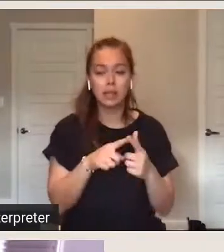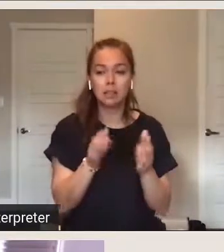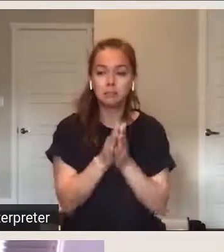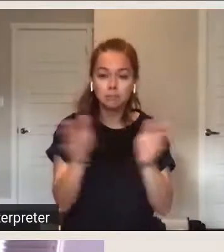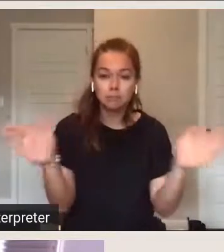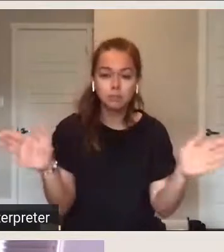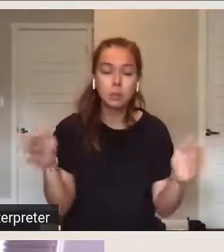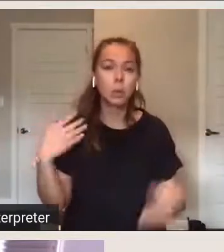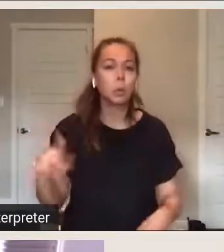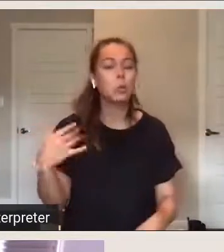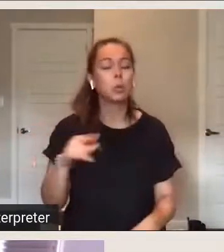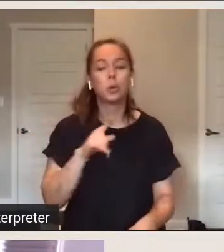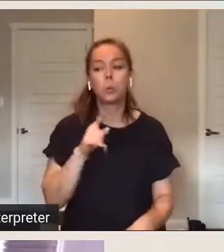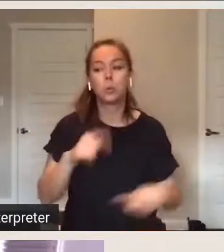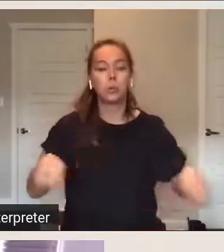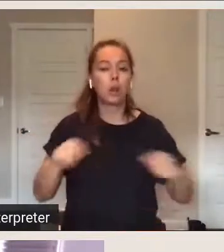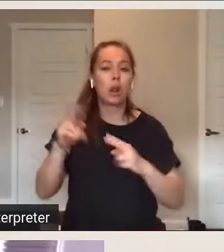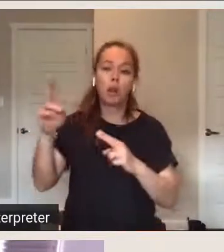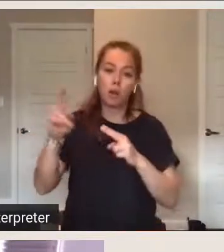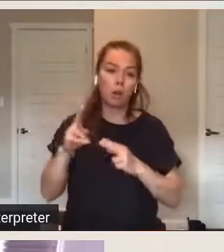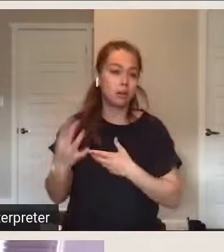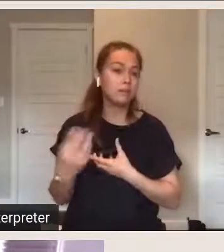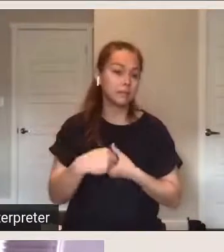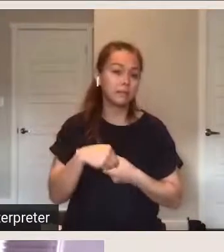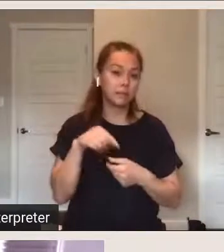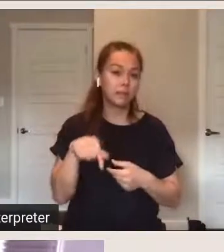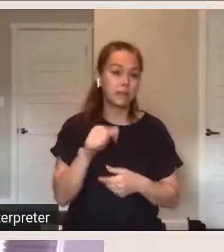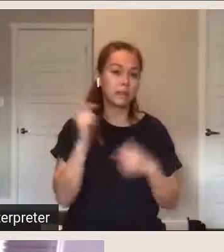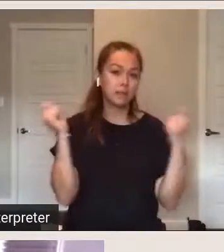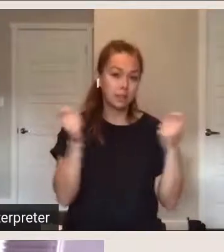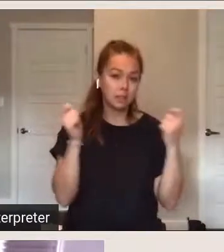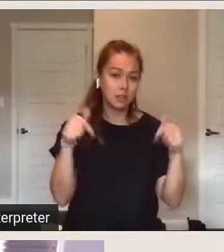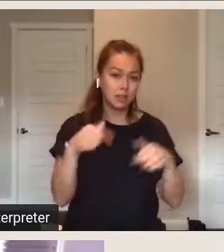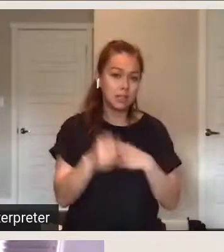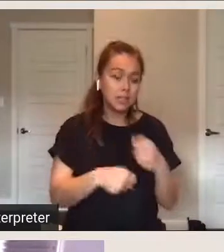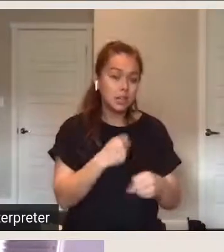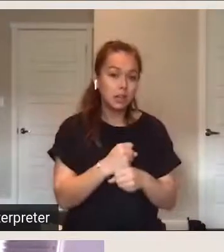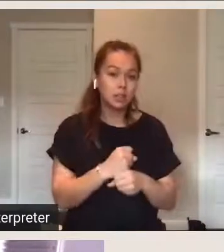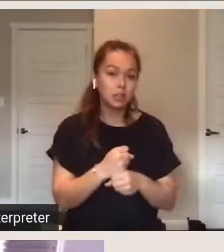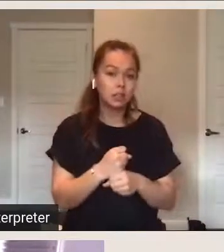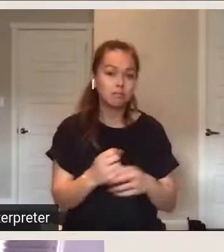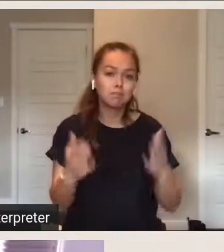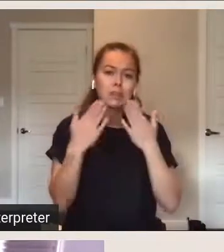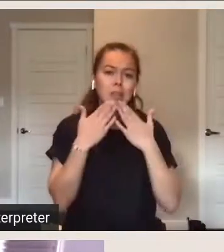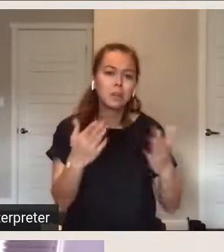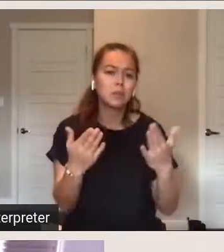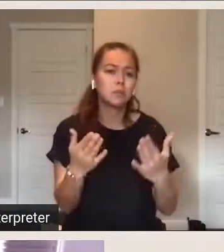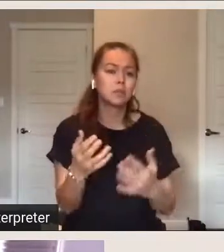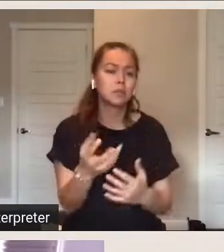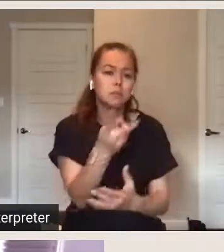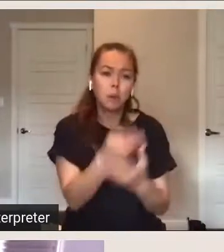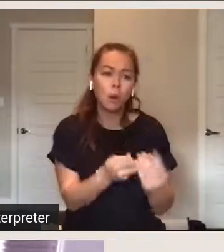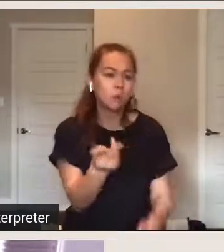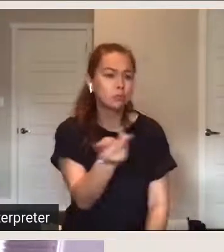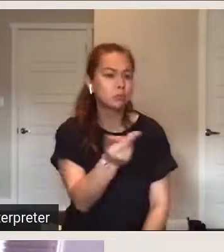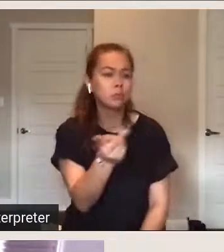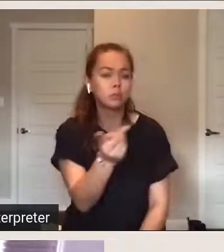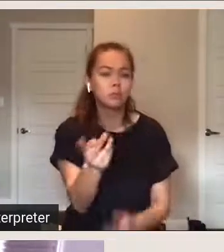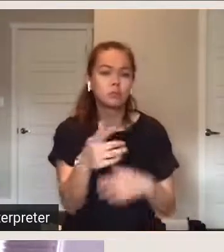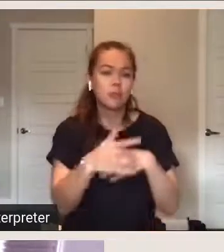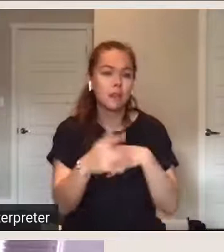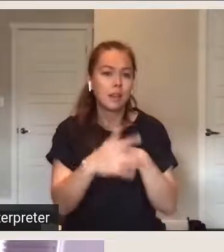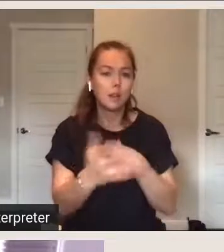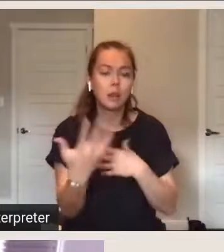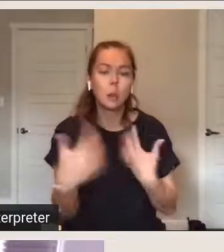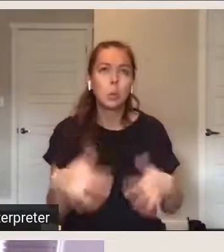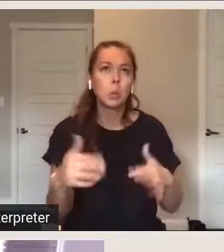of the festival lineup this year. I really appreciate that both of you are available for this Q&A. I think this kind of